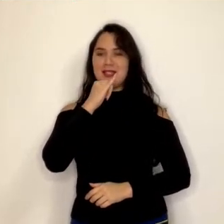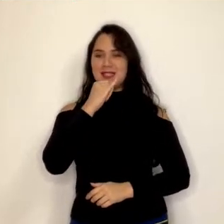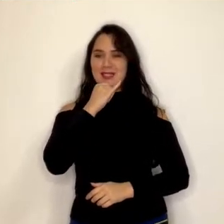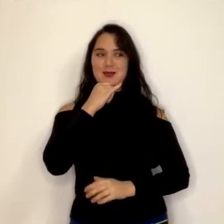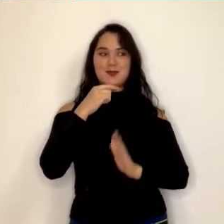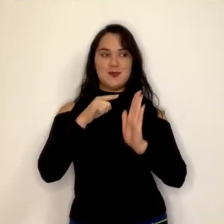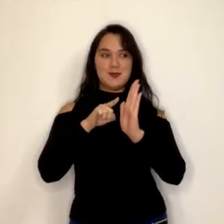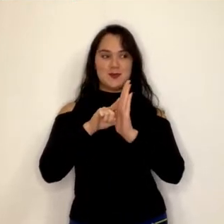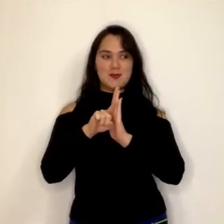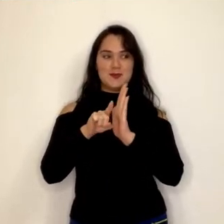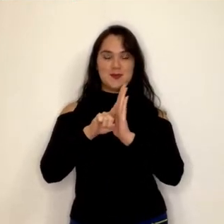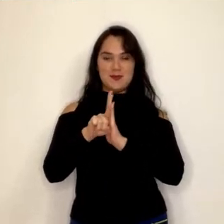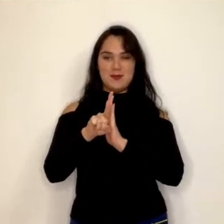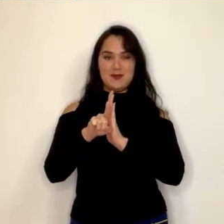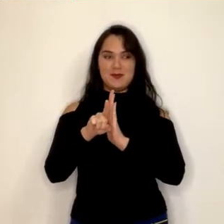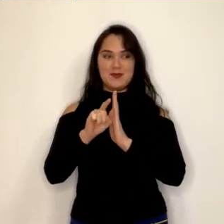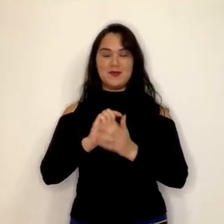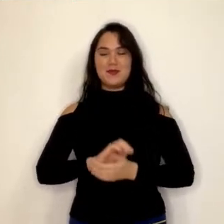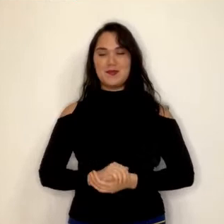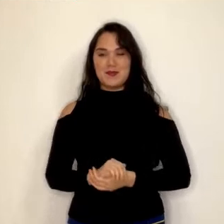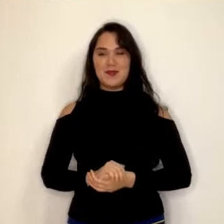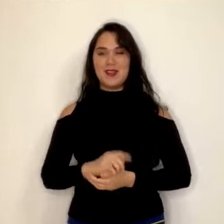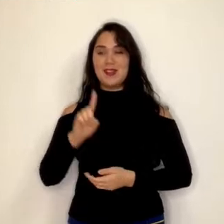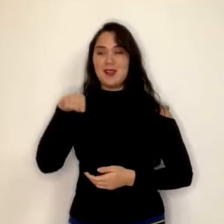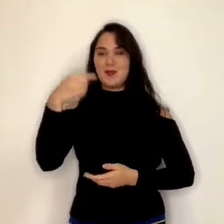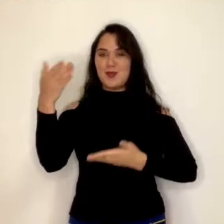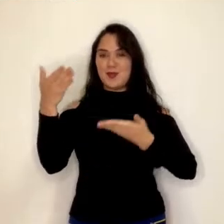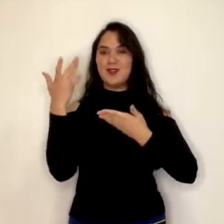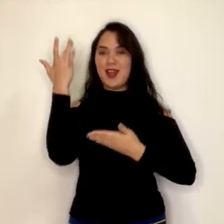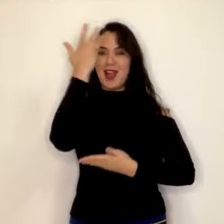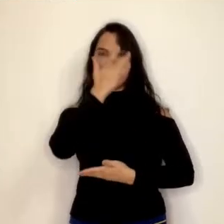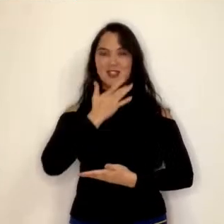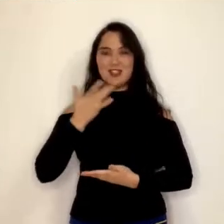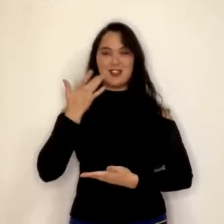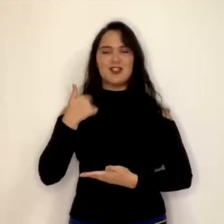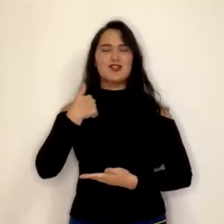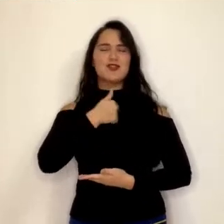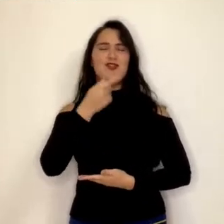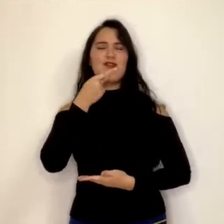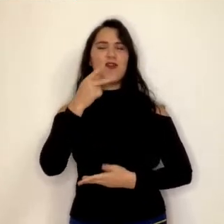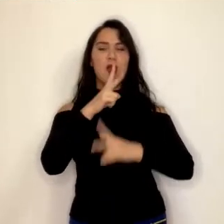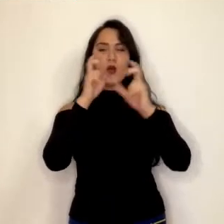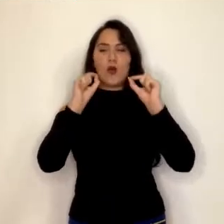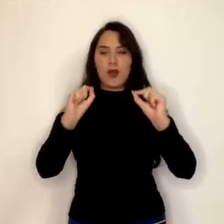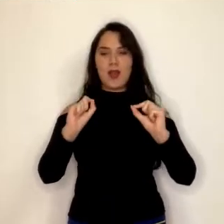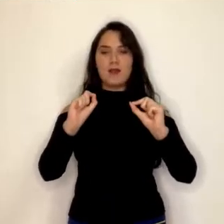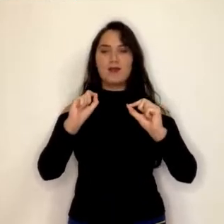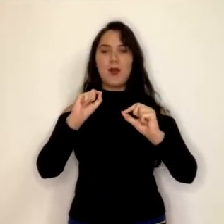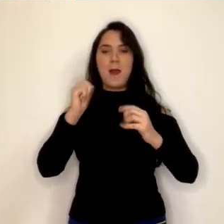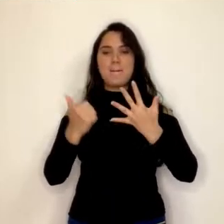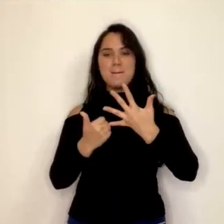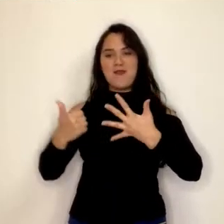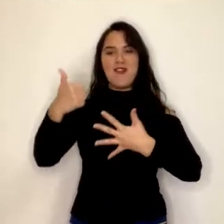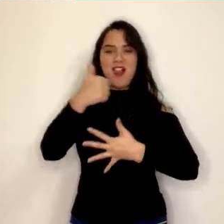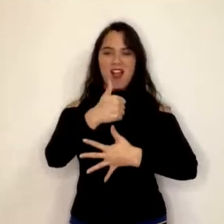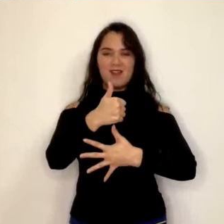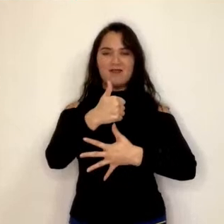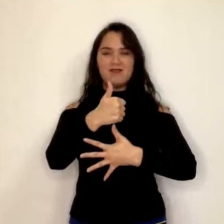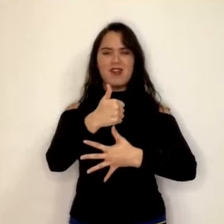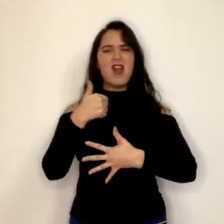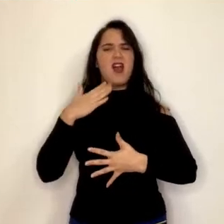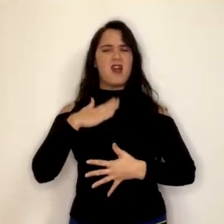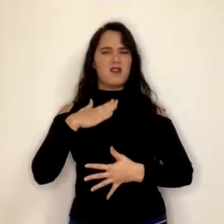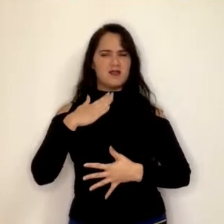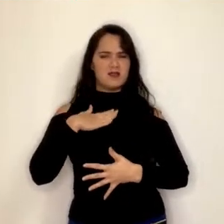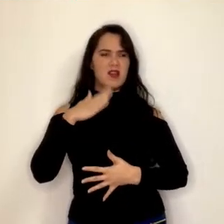we can exemplify the question that I'm going to have you address. We talk about the